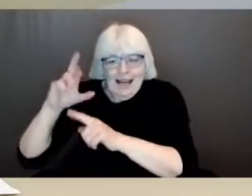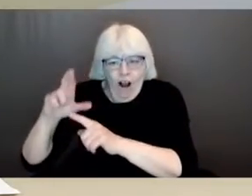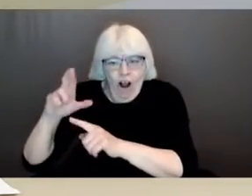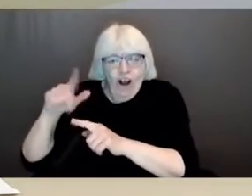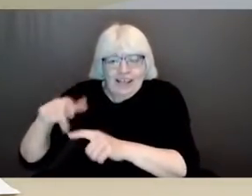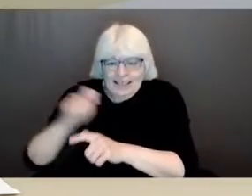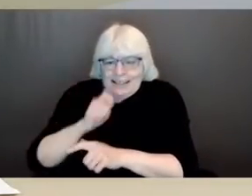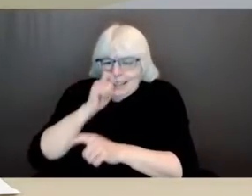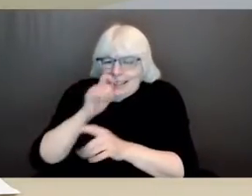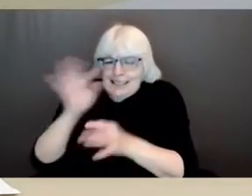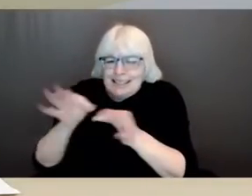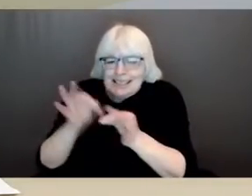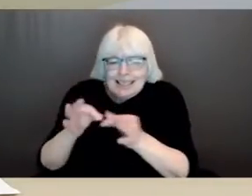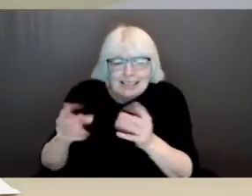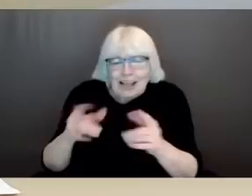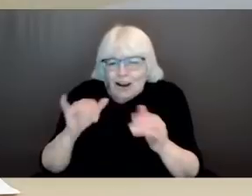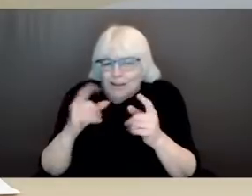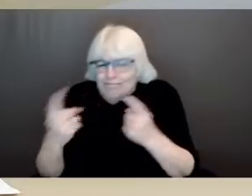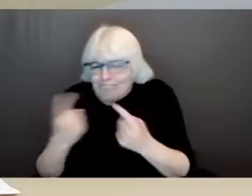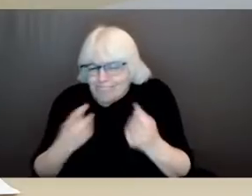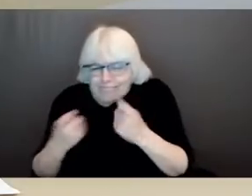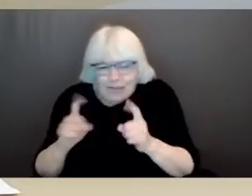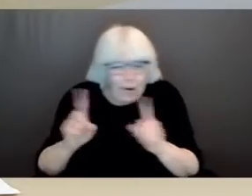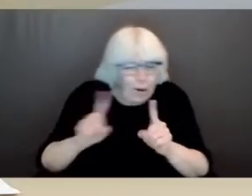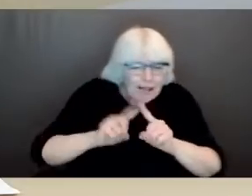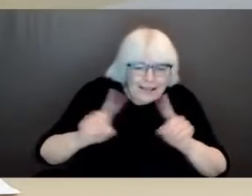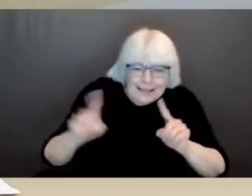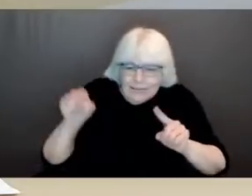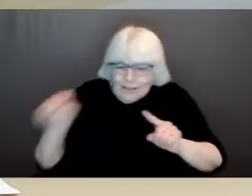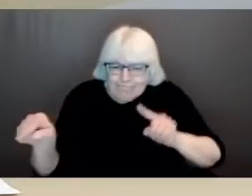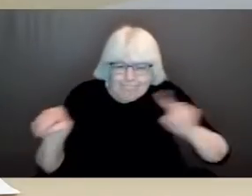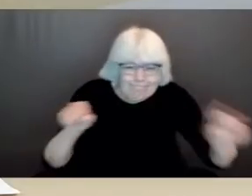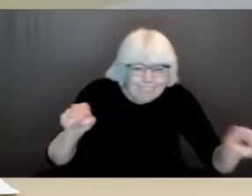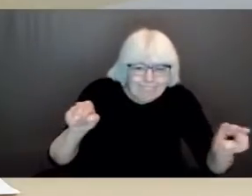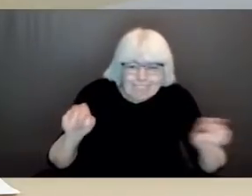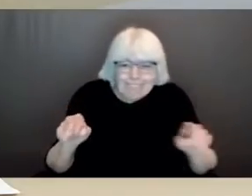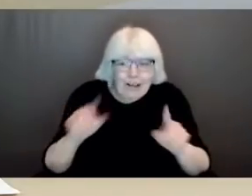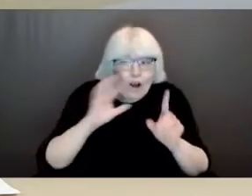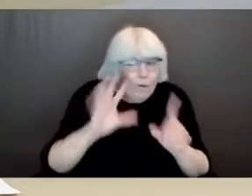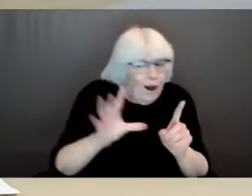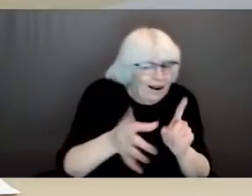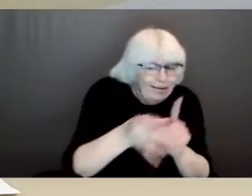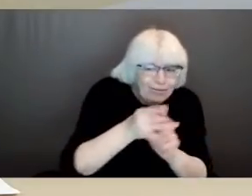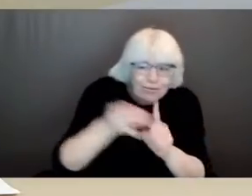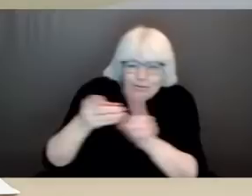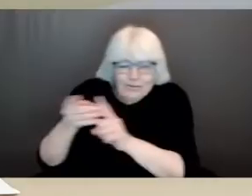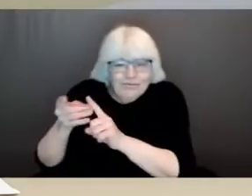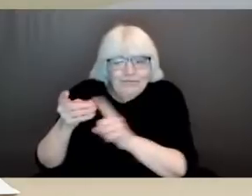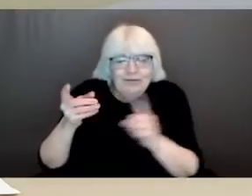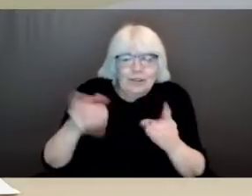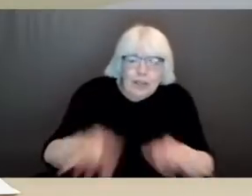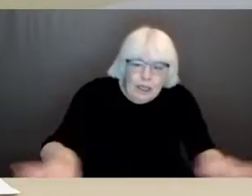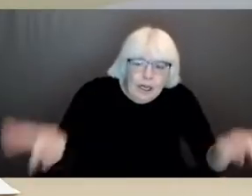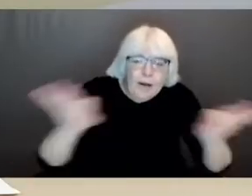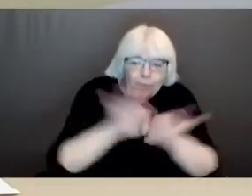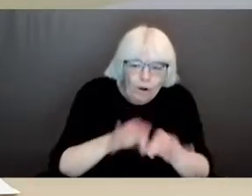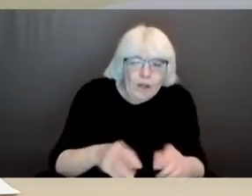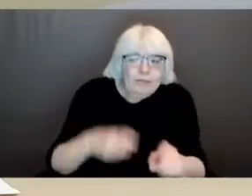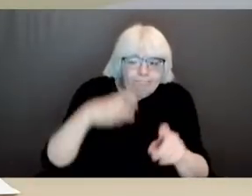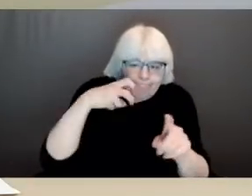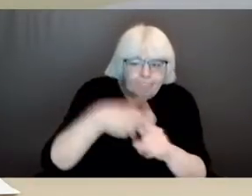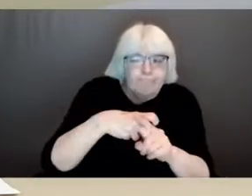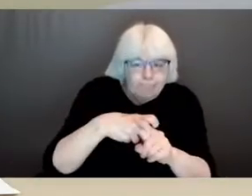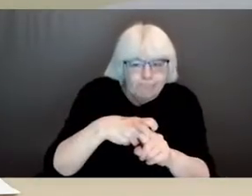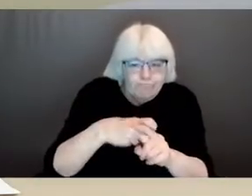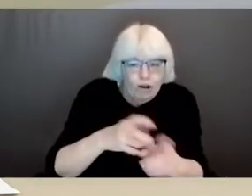of tests. While these tests have different purposes, they both play an important role in early detection of COVID-19.